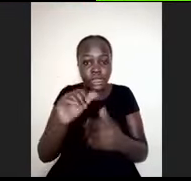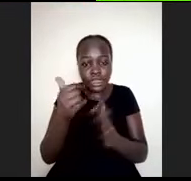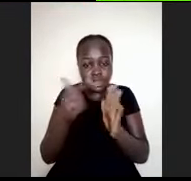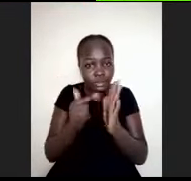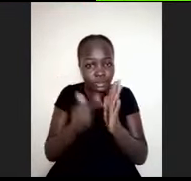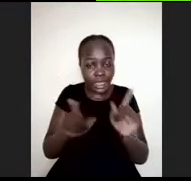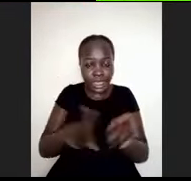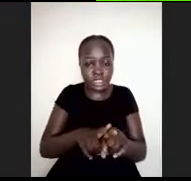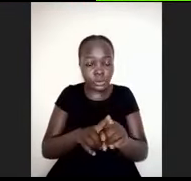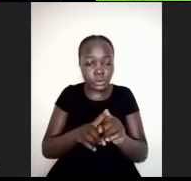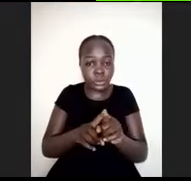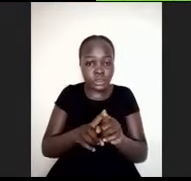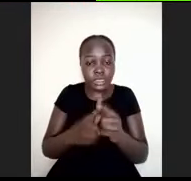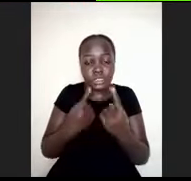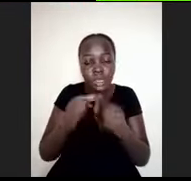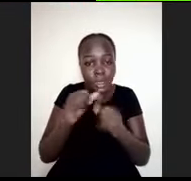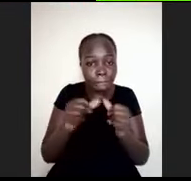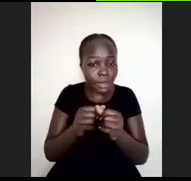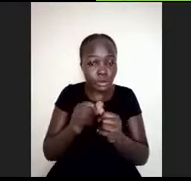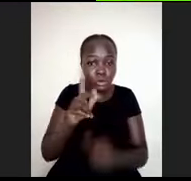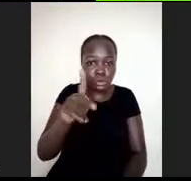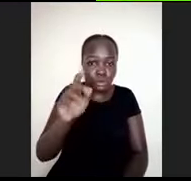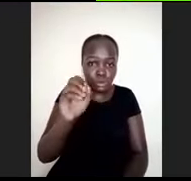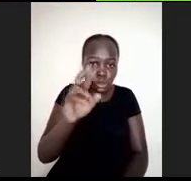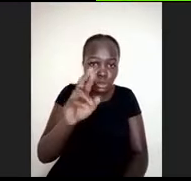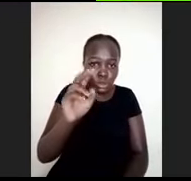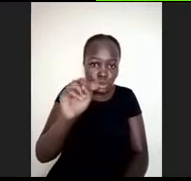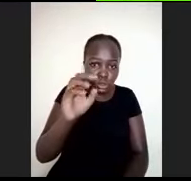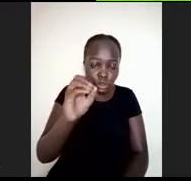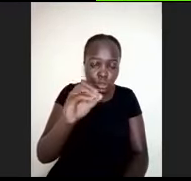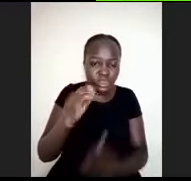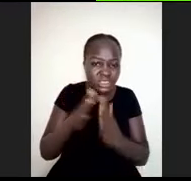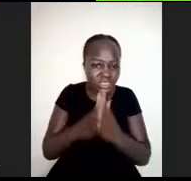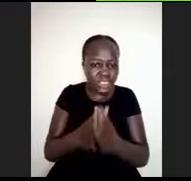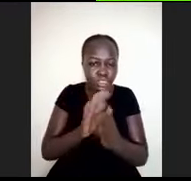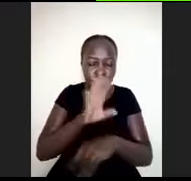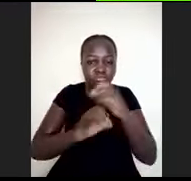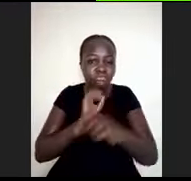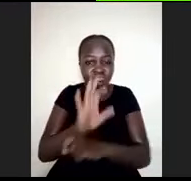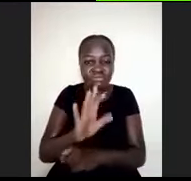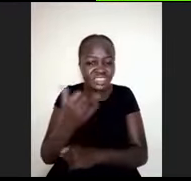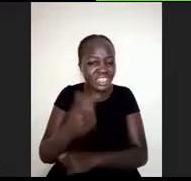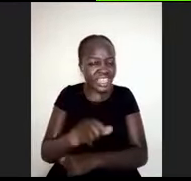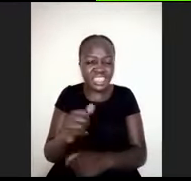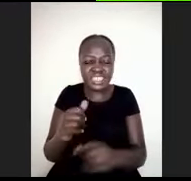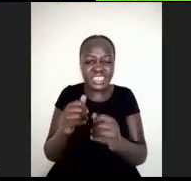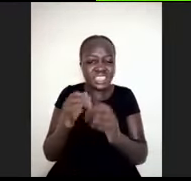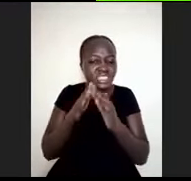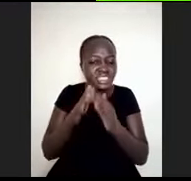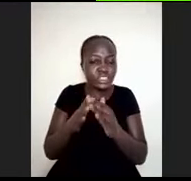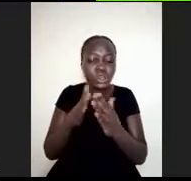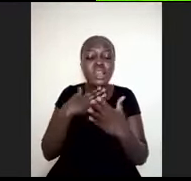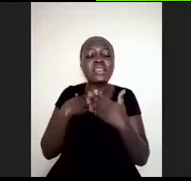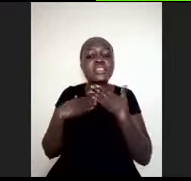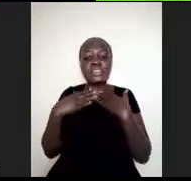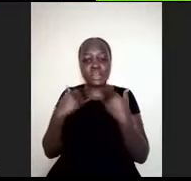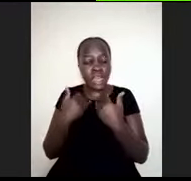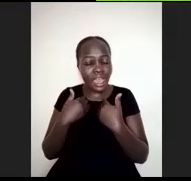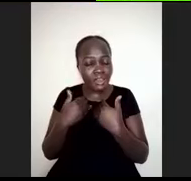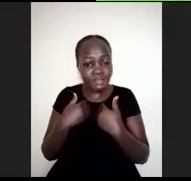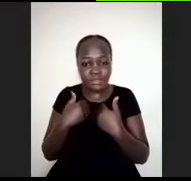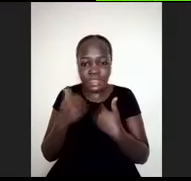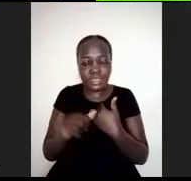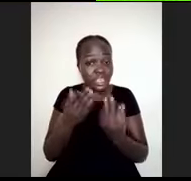about pornography, so that you can know how to get out of any sexual addictions if you're already in them. But if you're